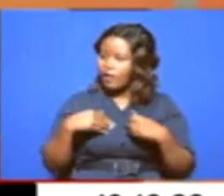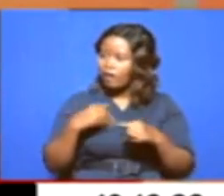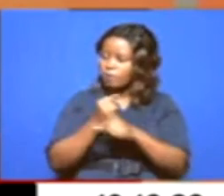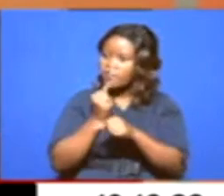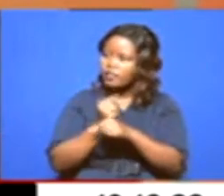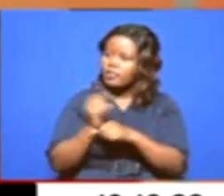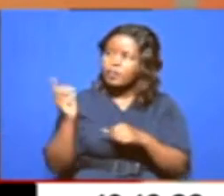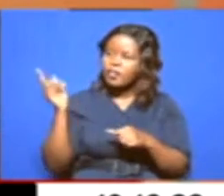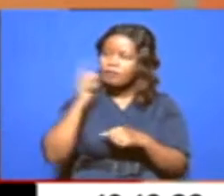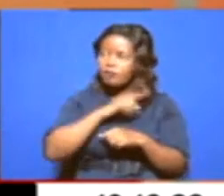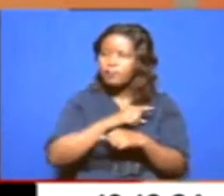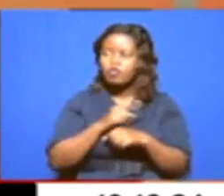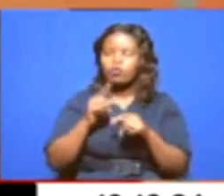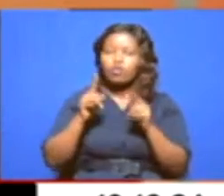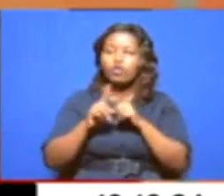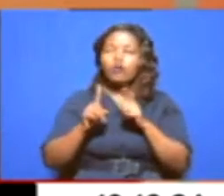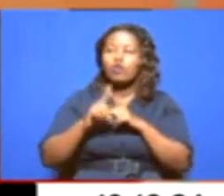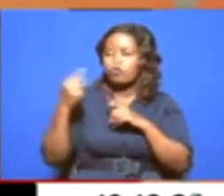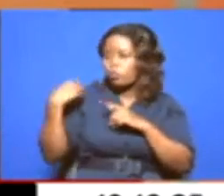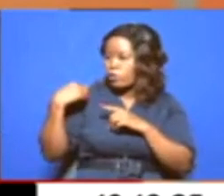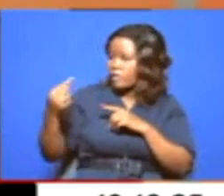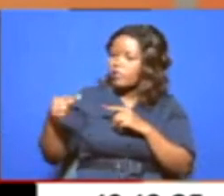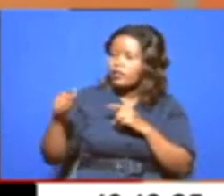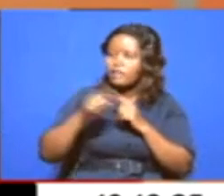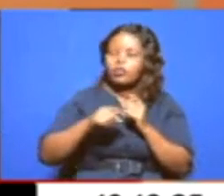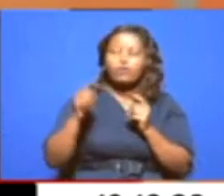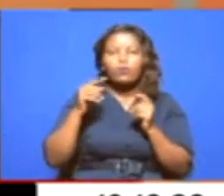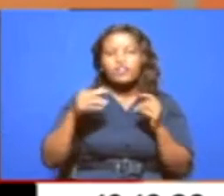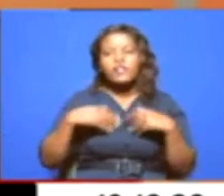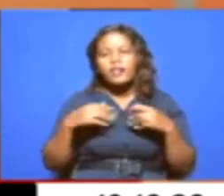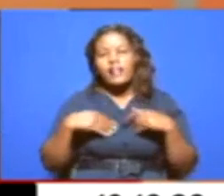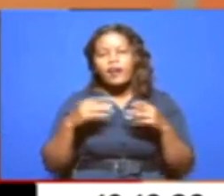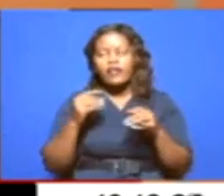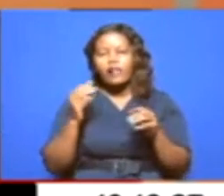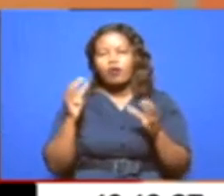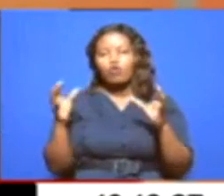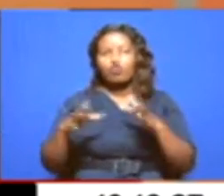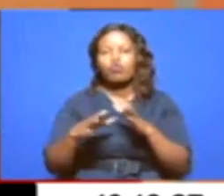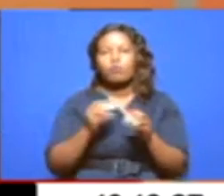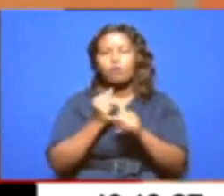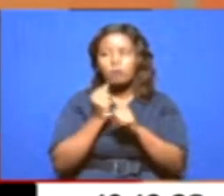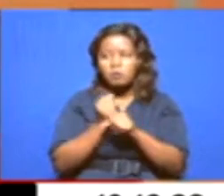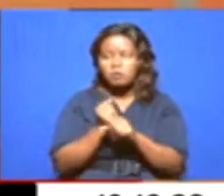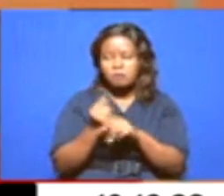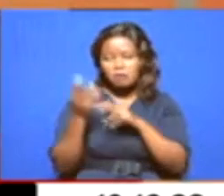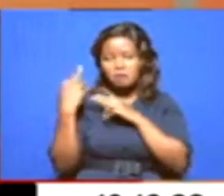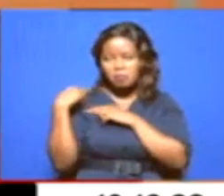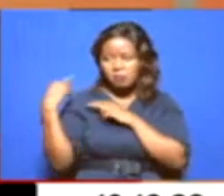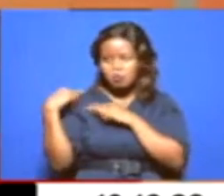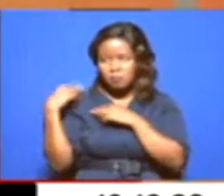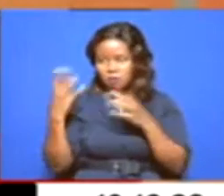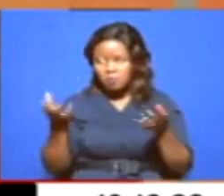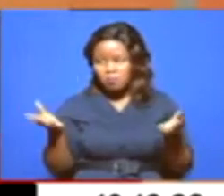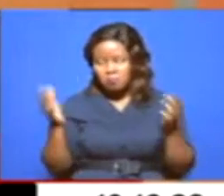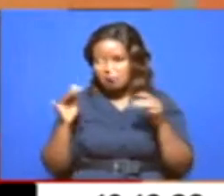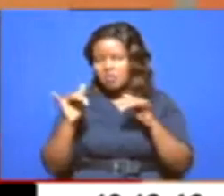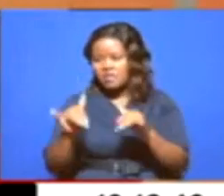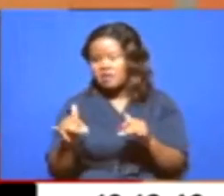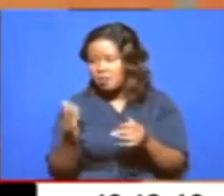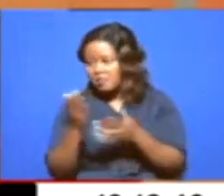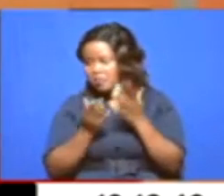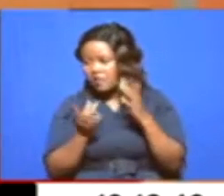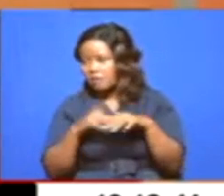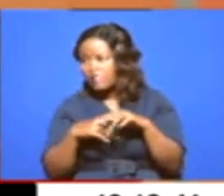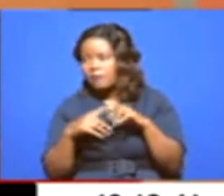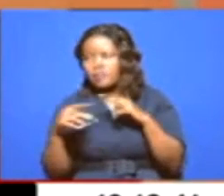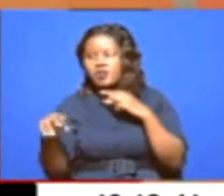in Eldoret yesterday. Mm-hmm. We have a team that are working on that. The hotel that will be staying in Eka Hotel, which is a 4-star hotel, and